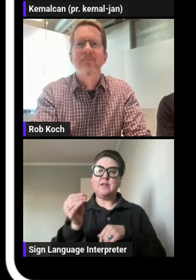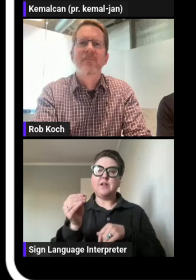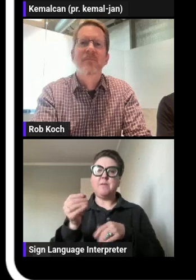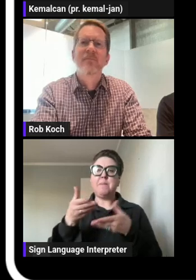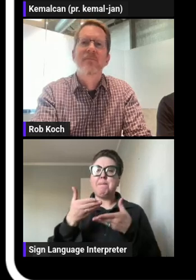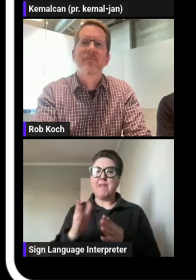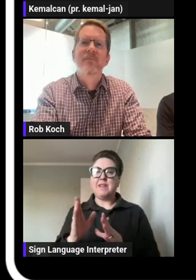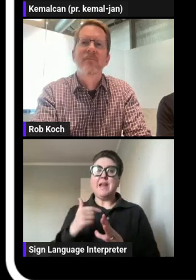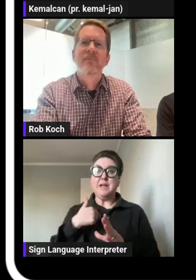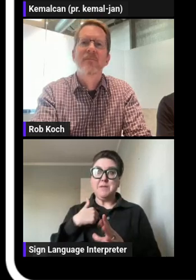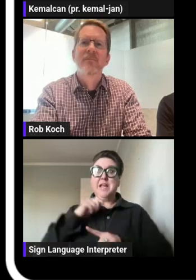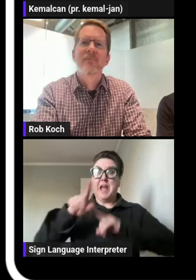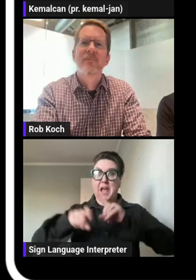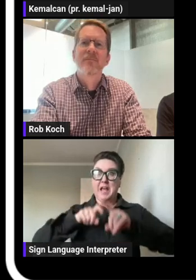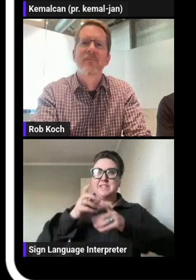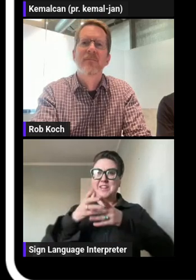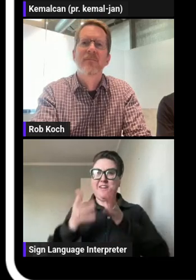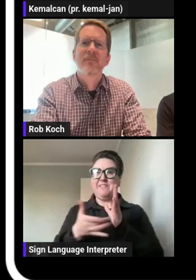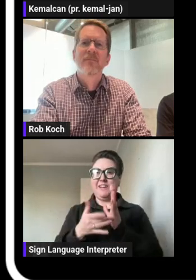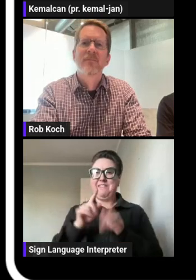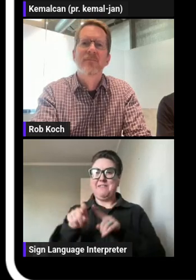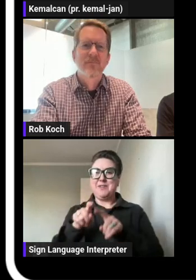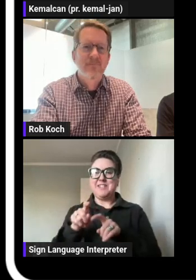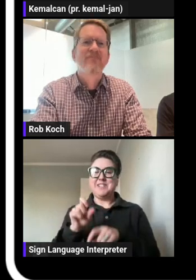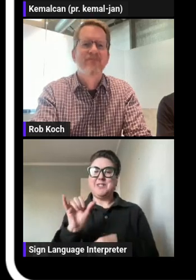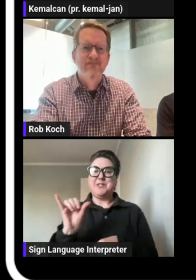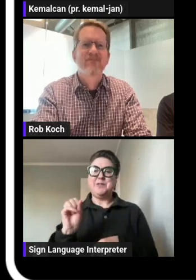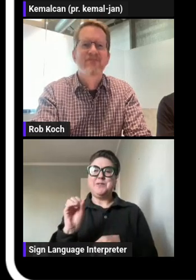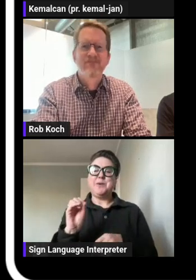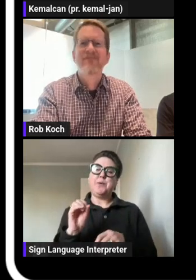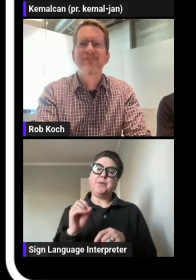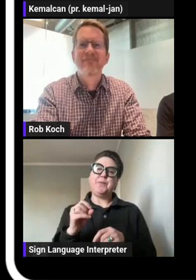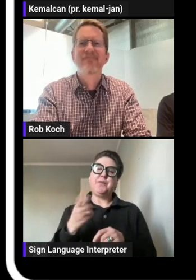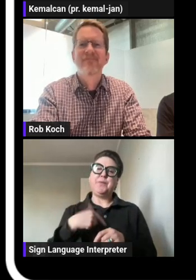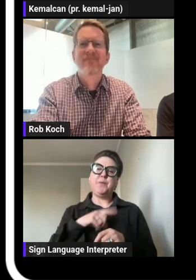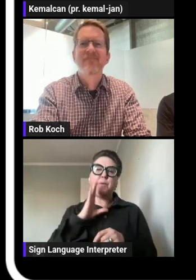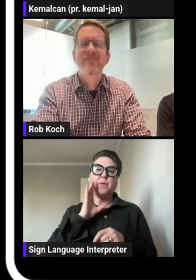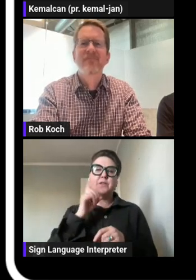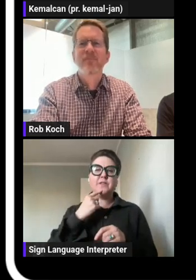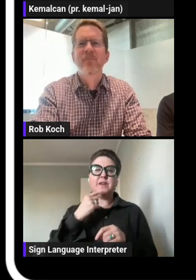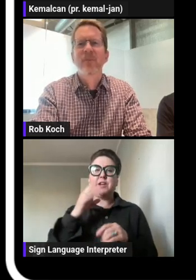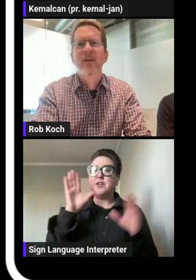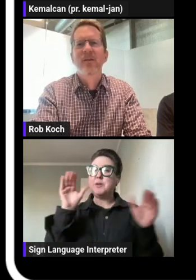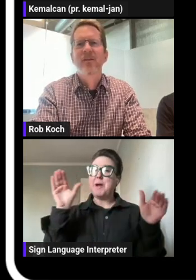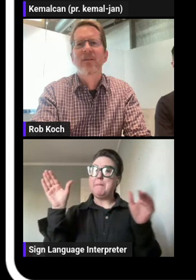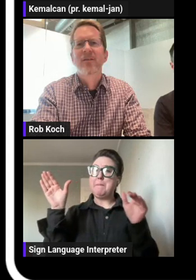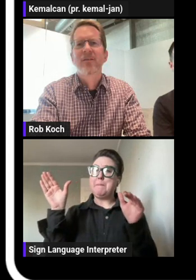so many technical questions. But yeah, we'll just say goodbye